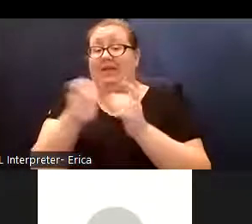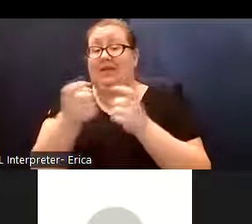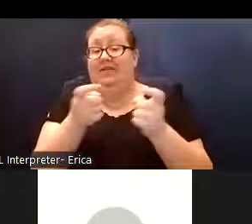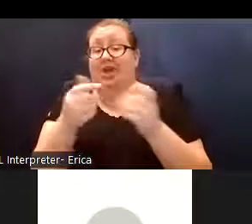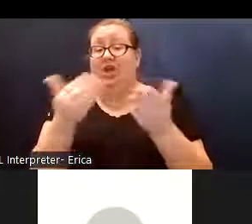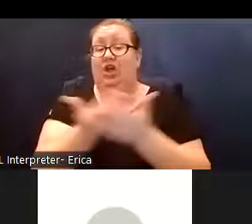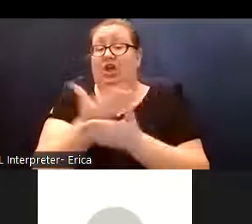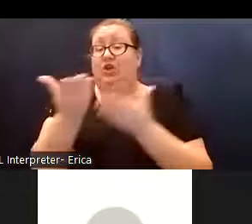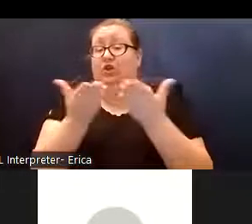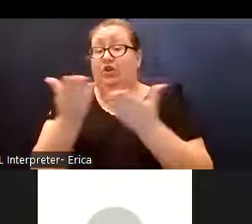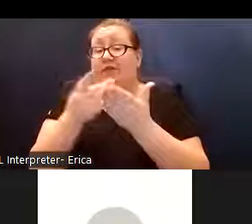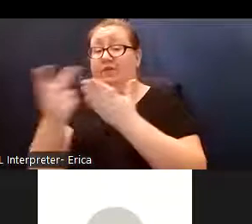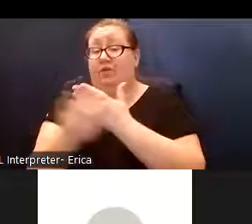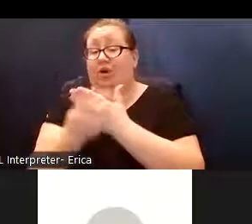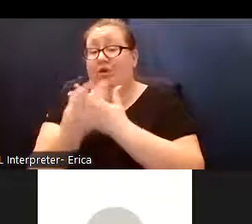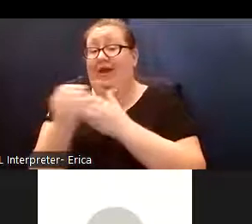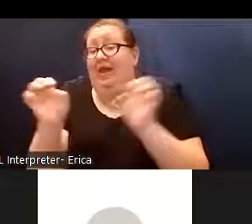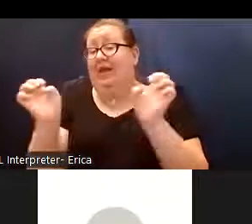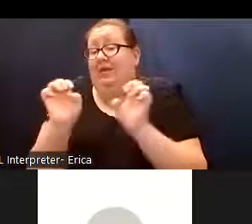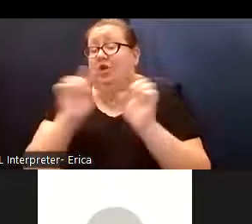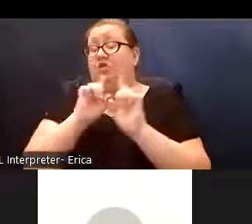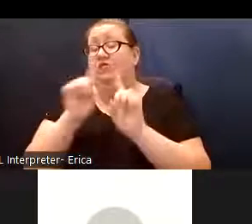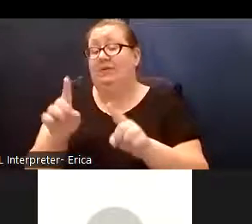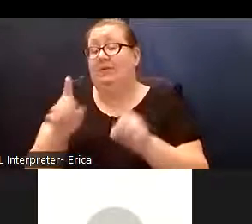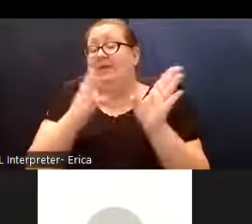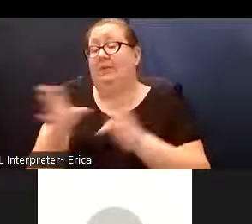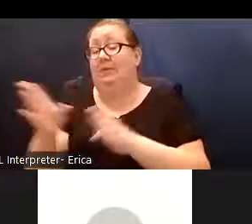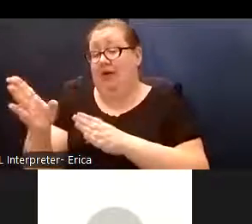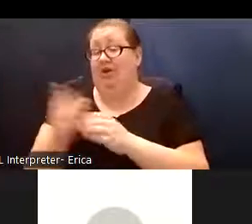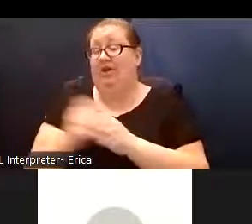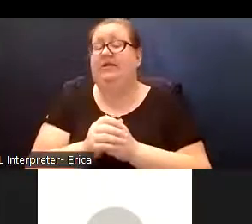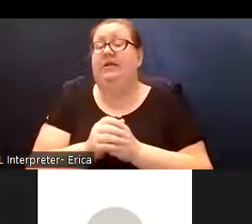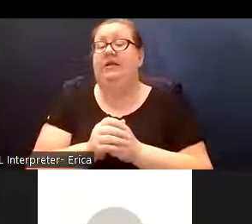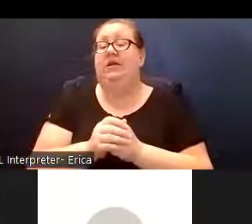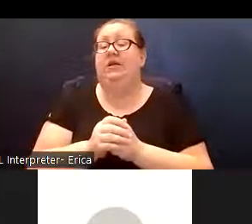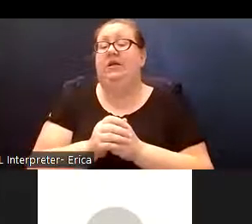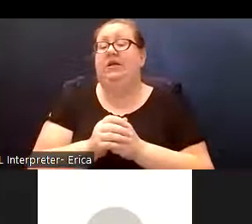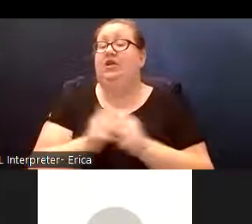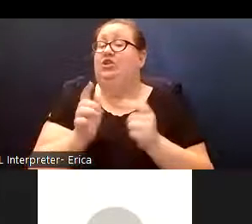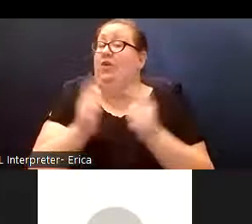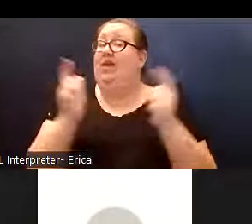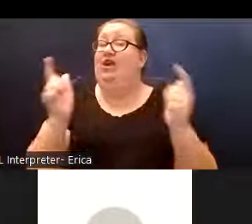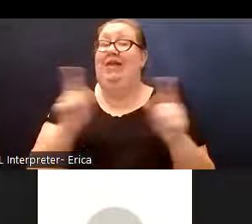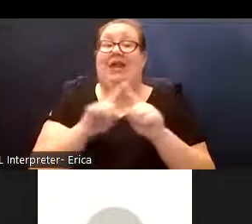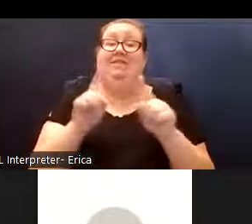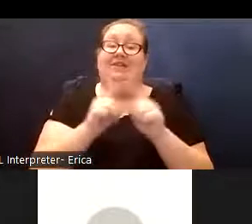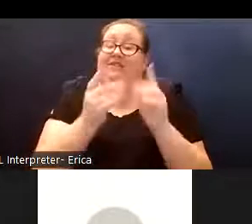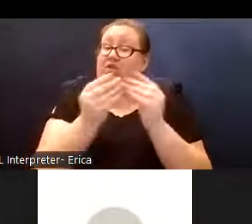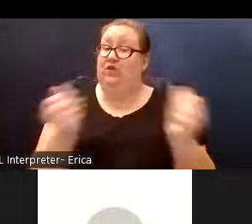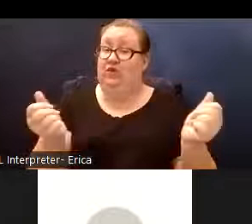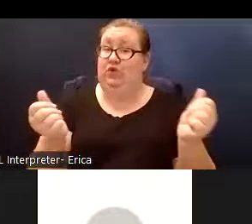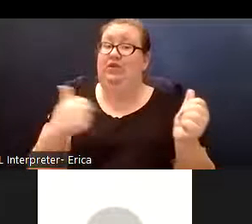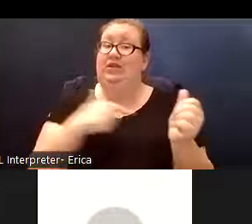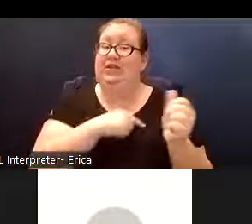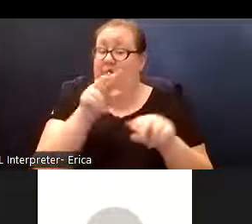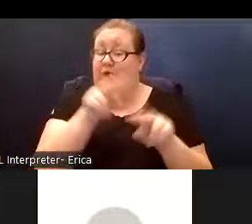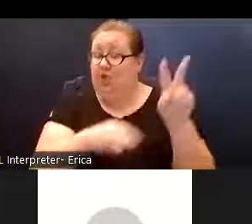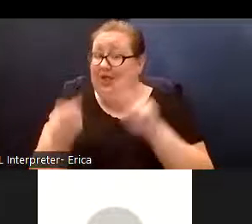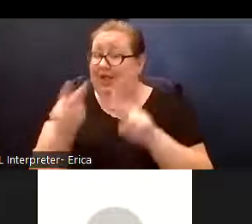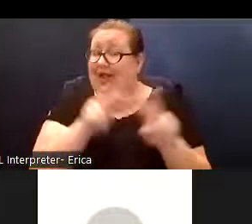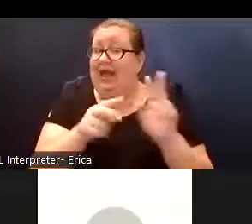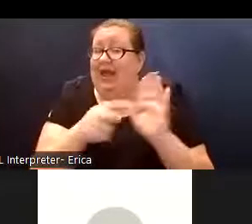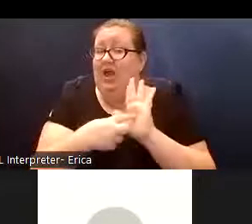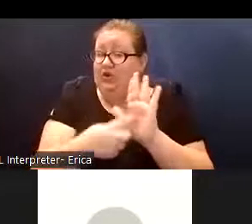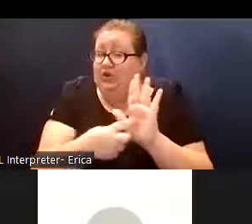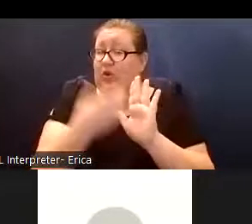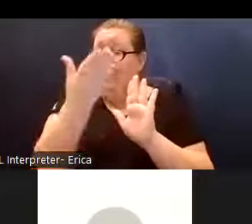and programs, and emergency response and preparedness. So there are a lot of different solutions that we're looking at and that are shown